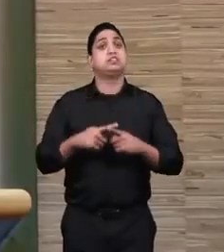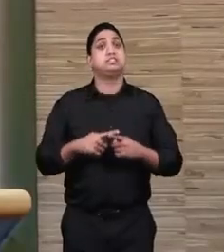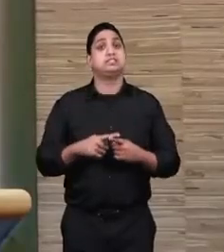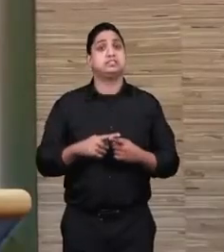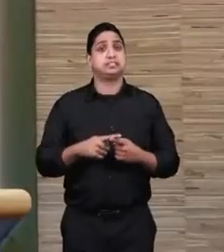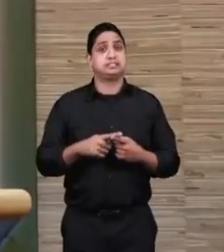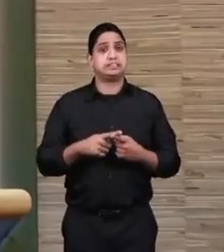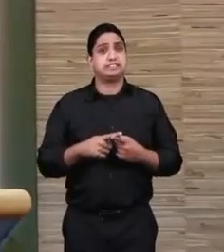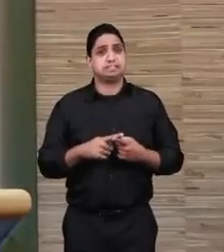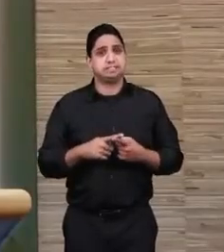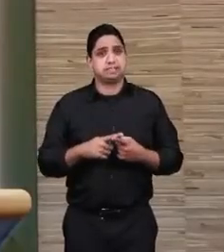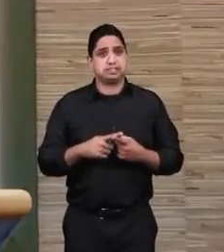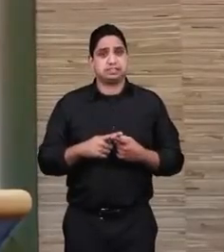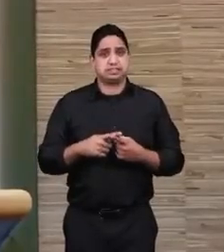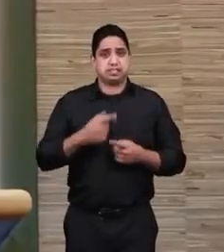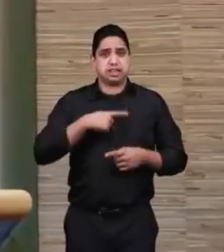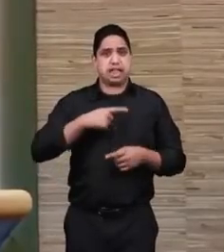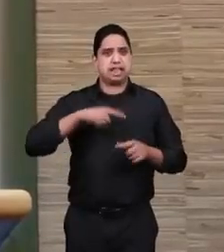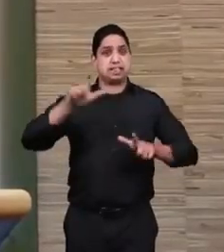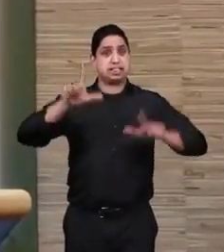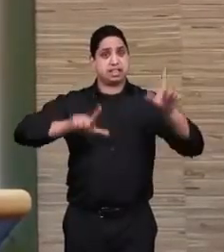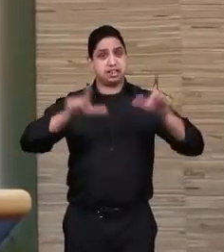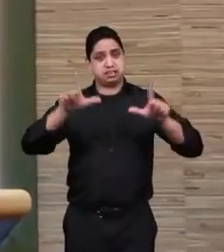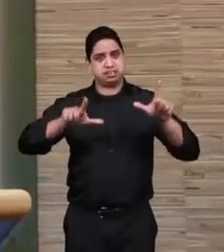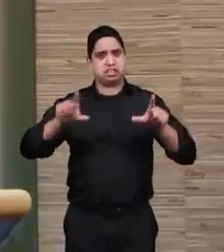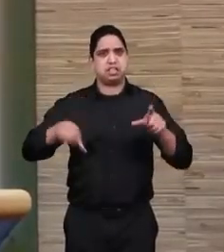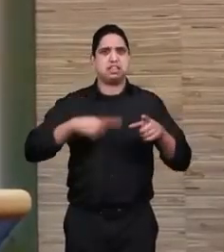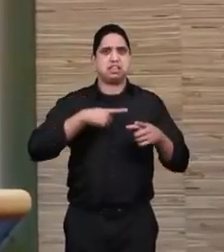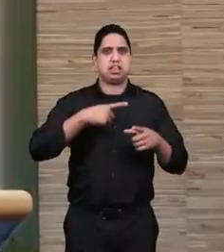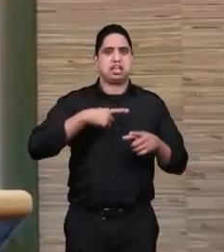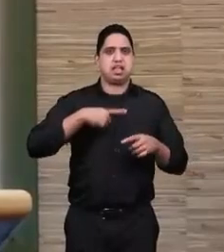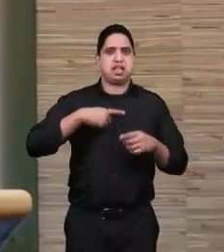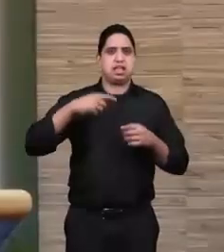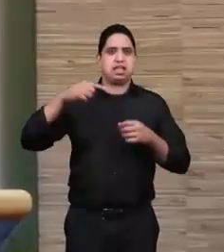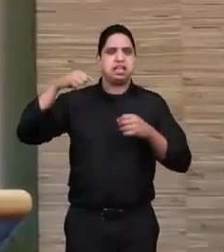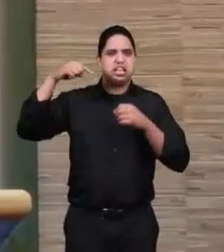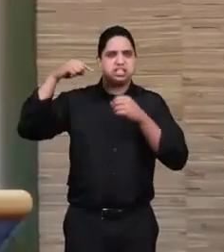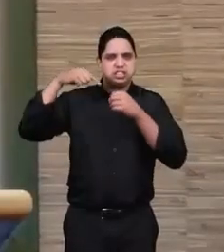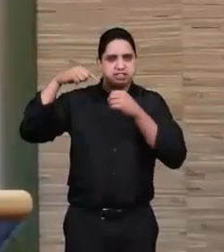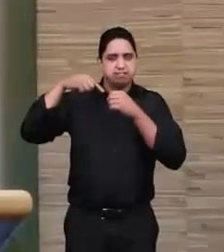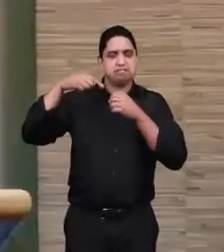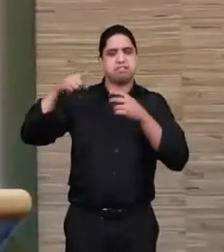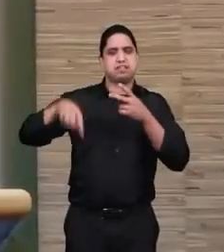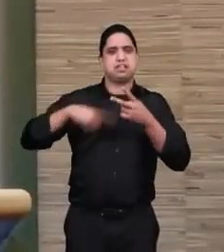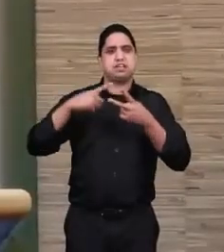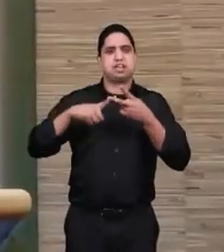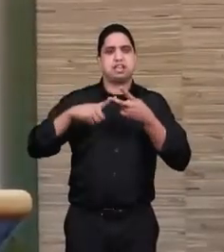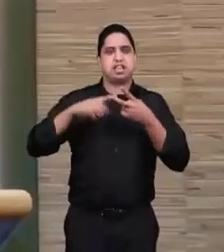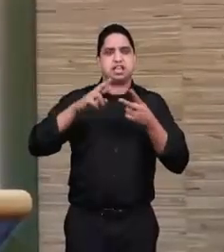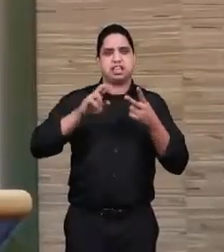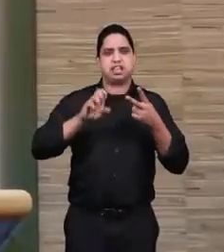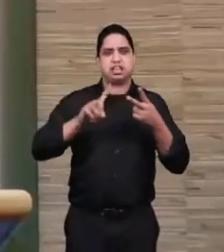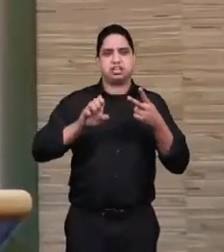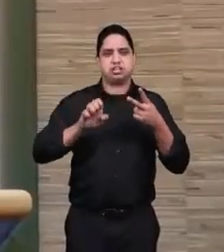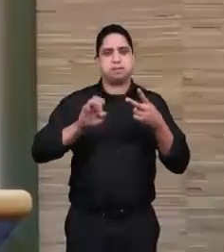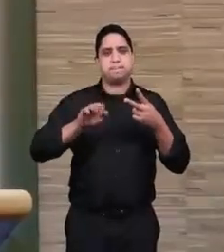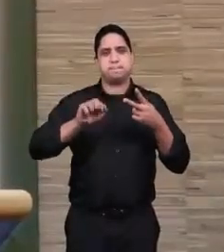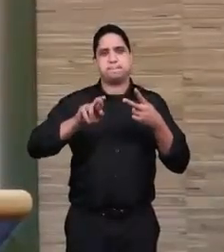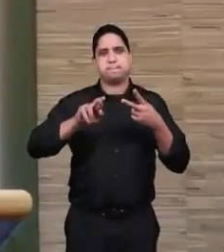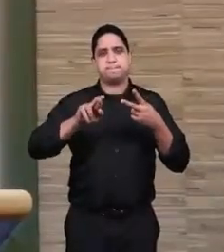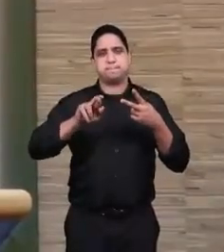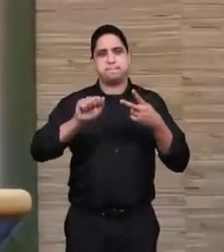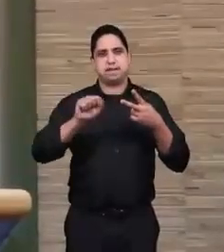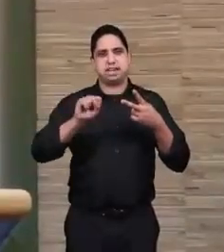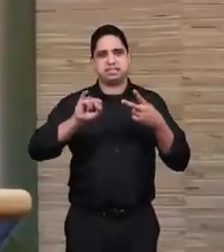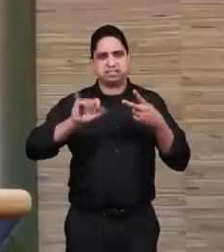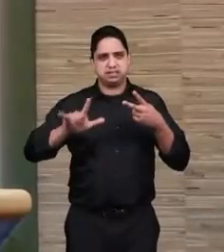because we have TV networks like TVNet, Brazil TV, the